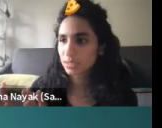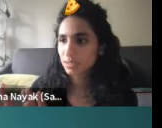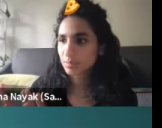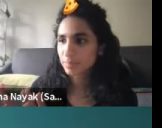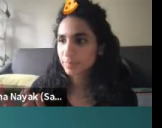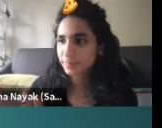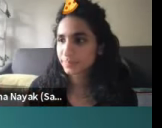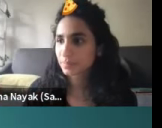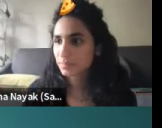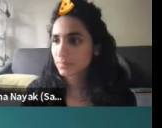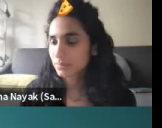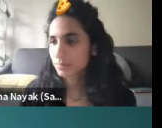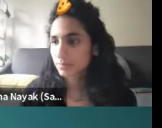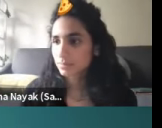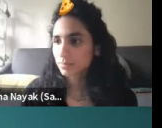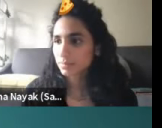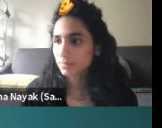grows.